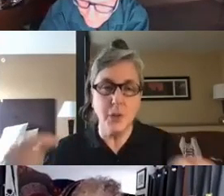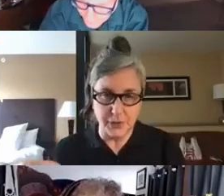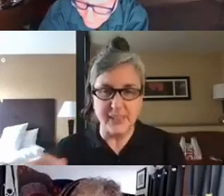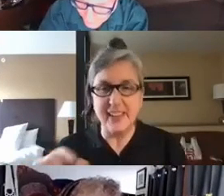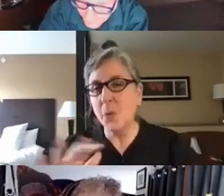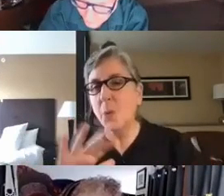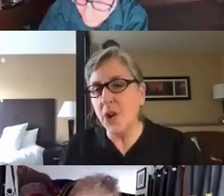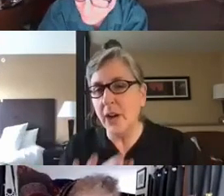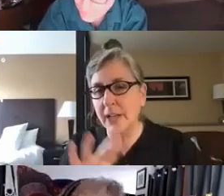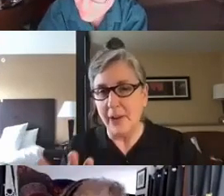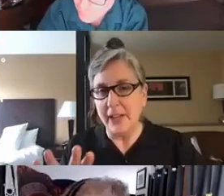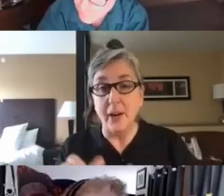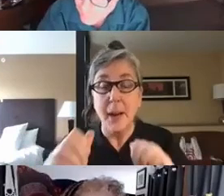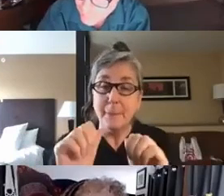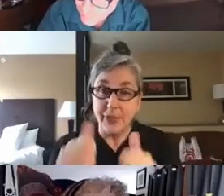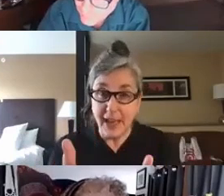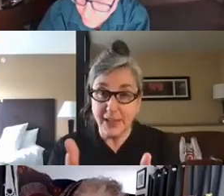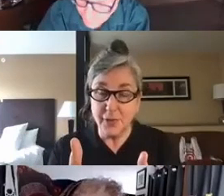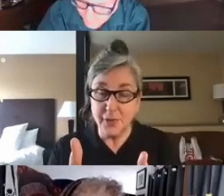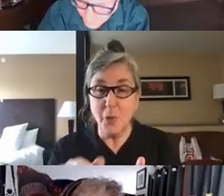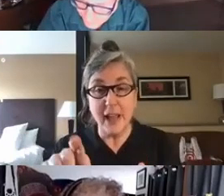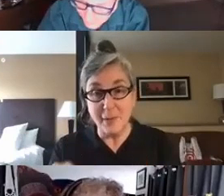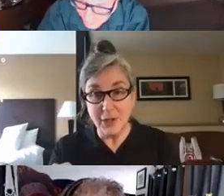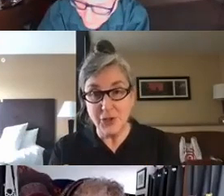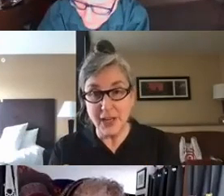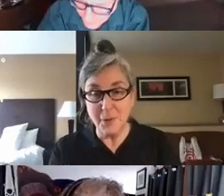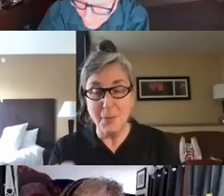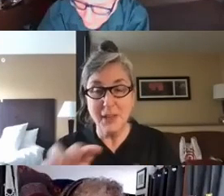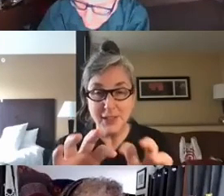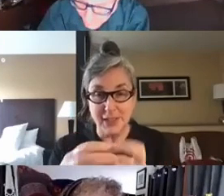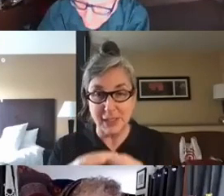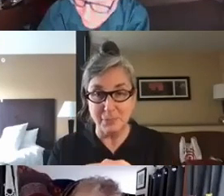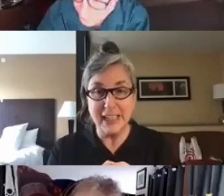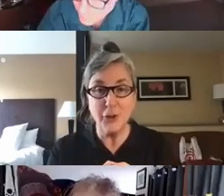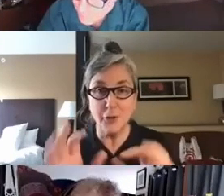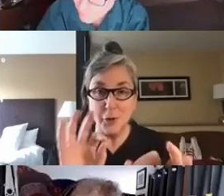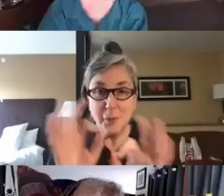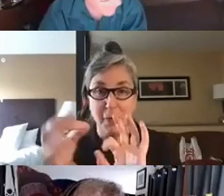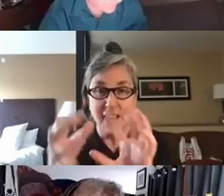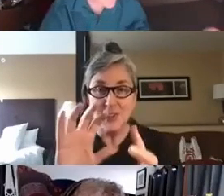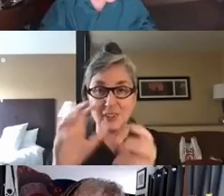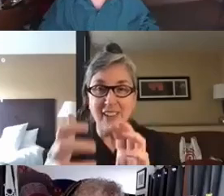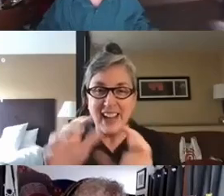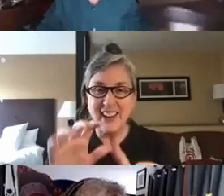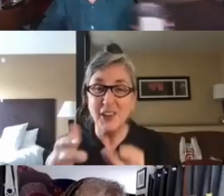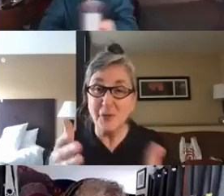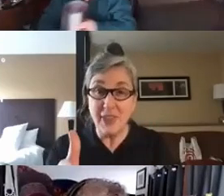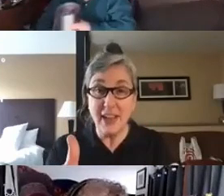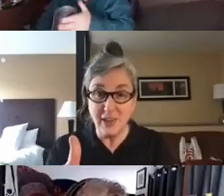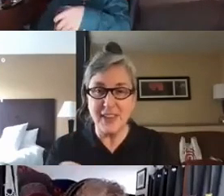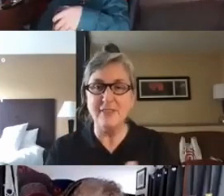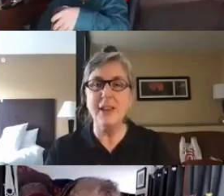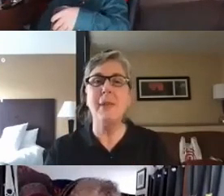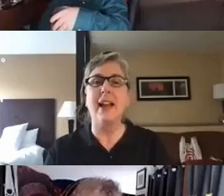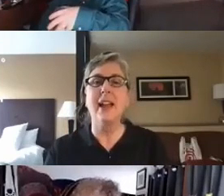to use it. That's what we're talking about here. But thanks for the report out. I'm going to check in with Billy just to complete your group to round Okay. out. But thank